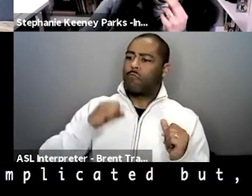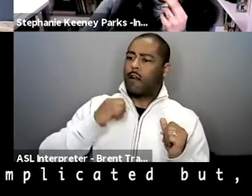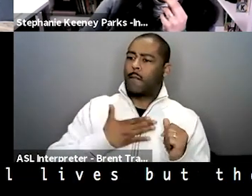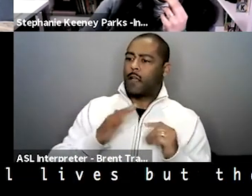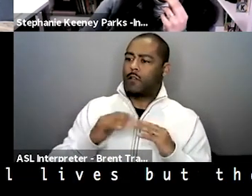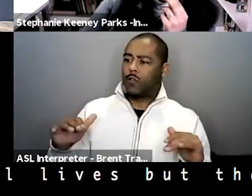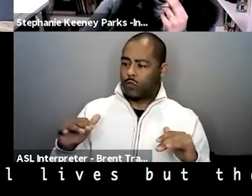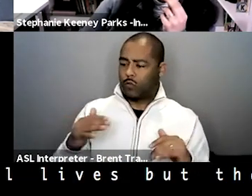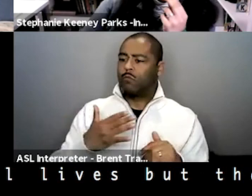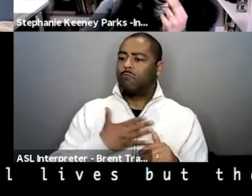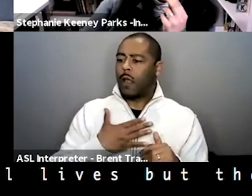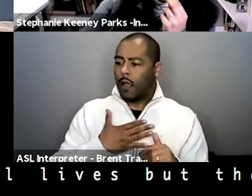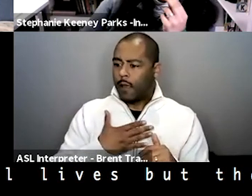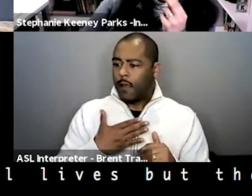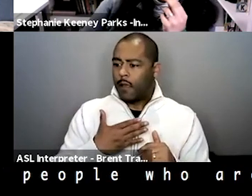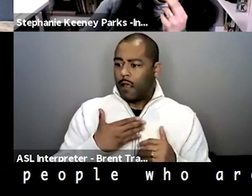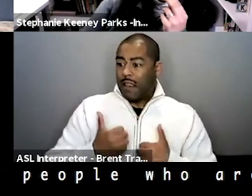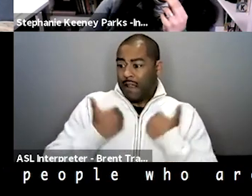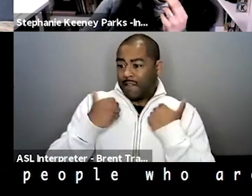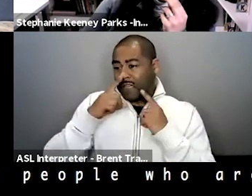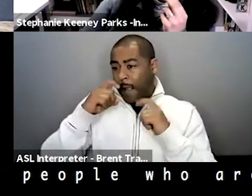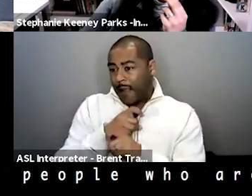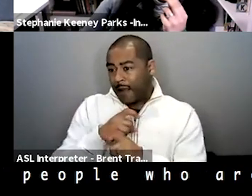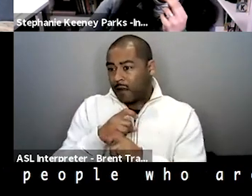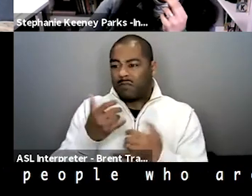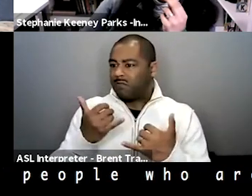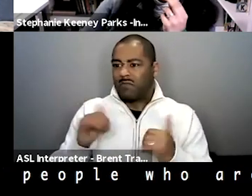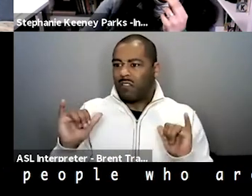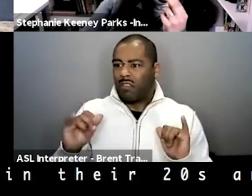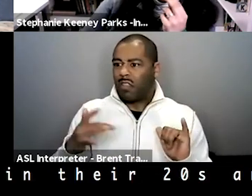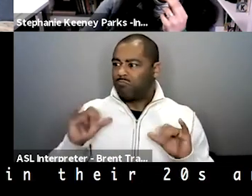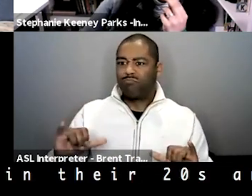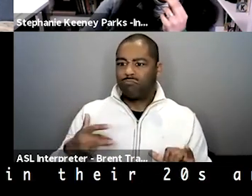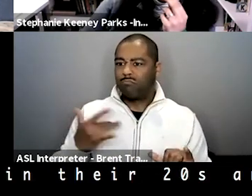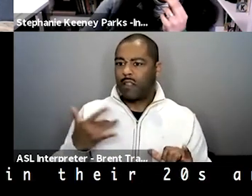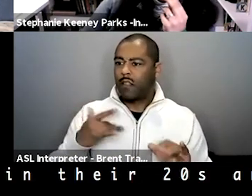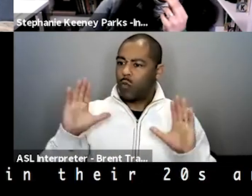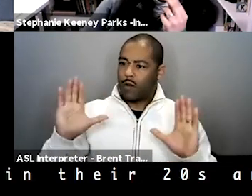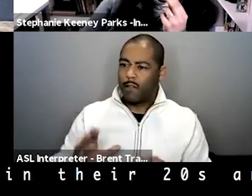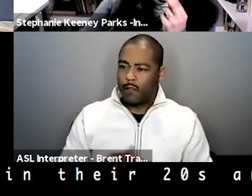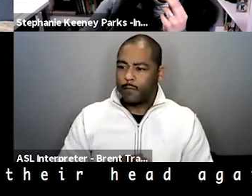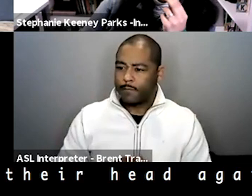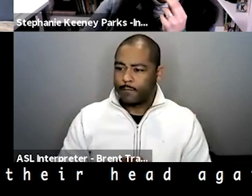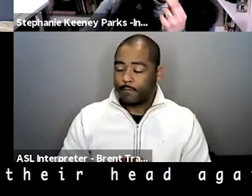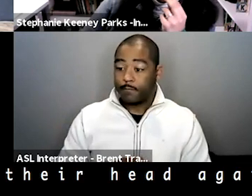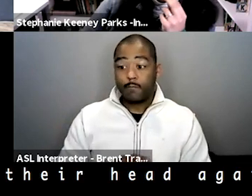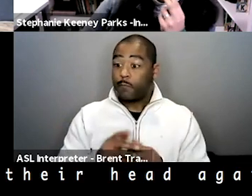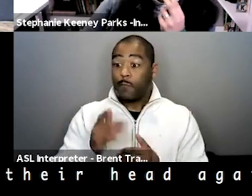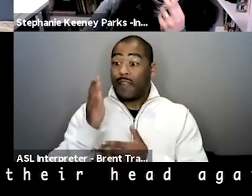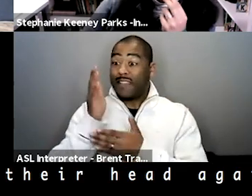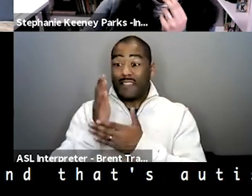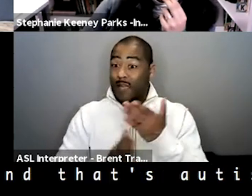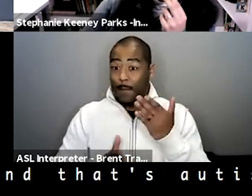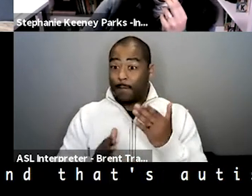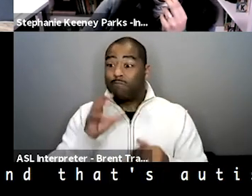but, you know, wonderful lives, but that there are also people who are in diapers in their 20s and